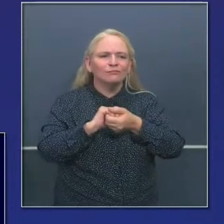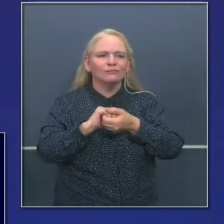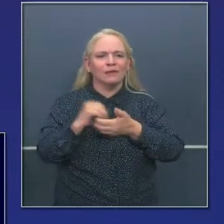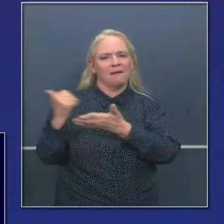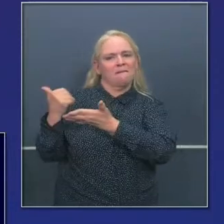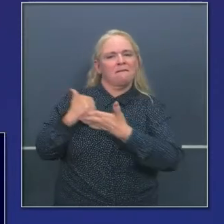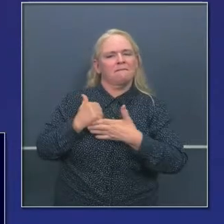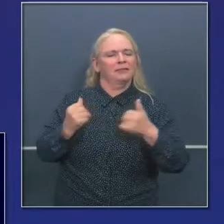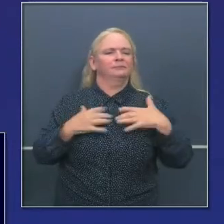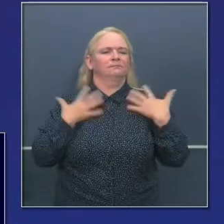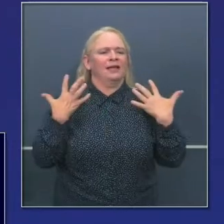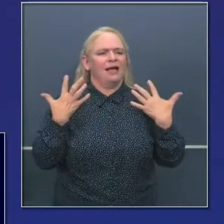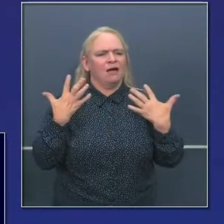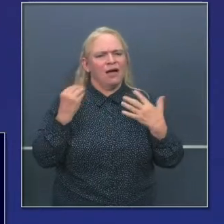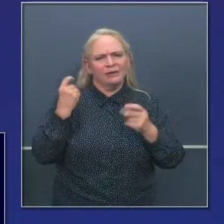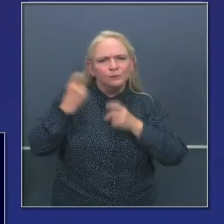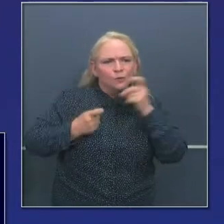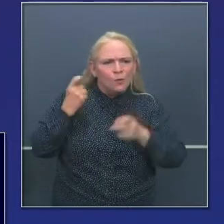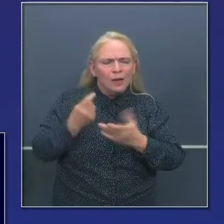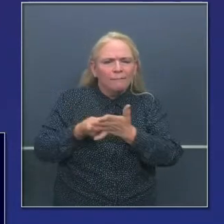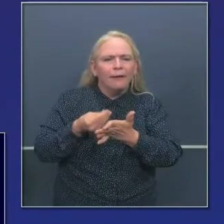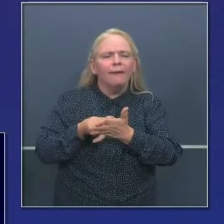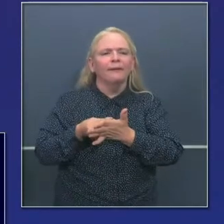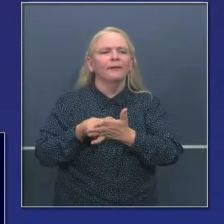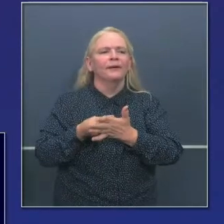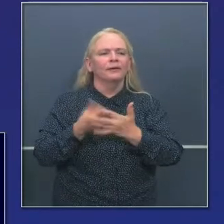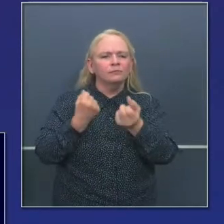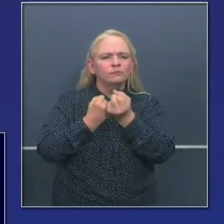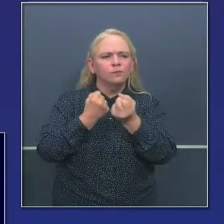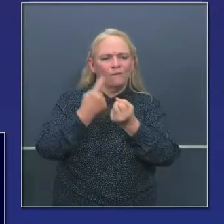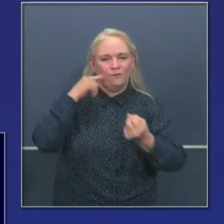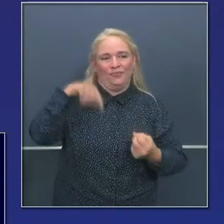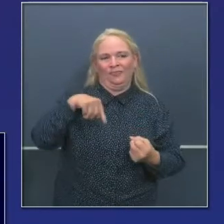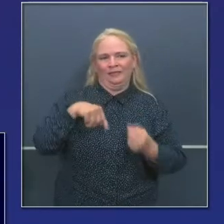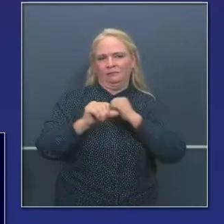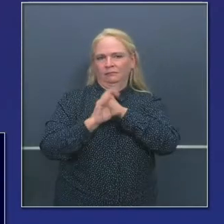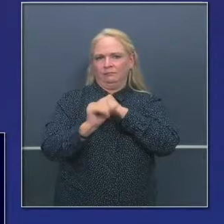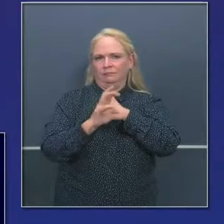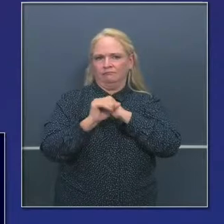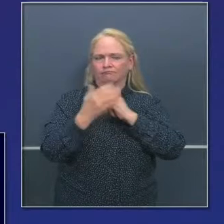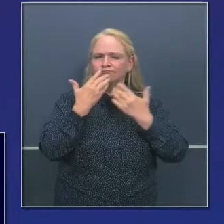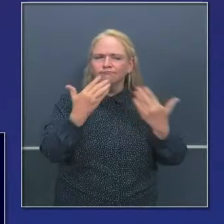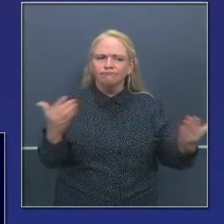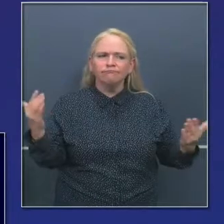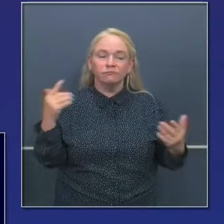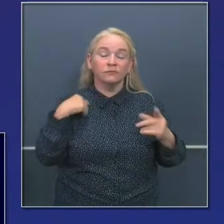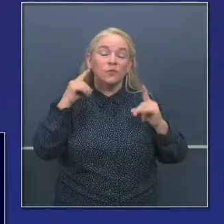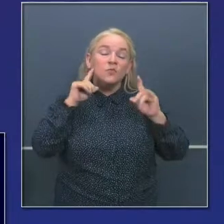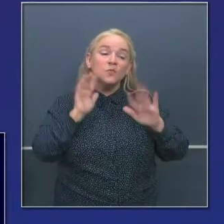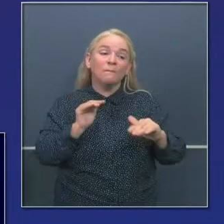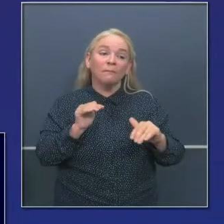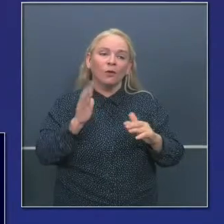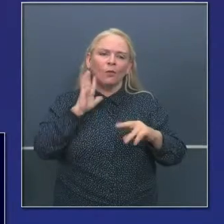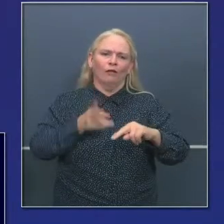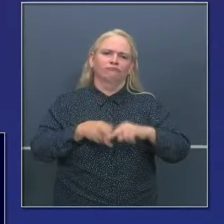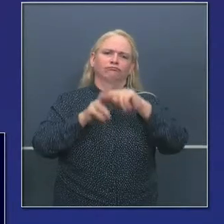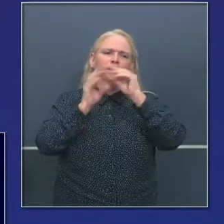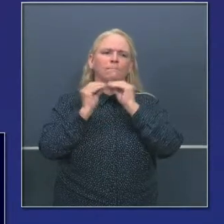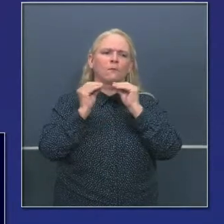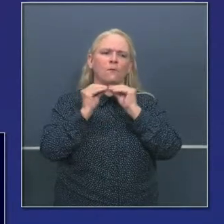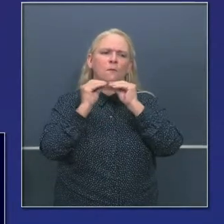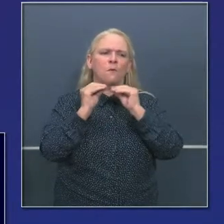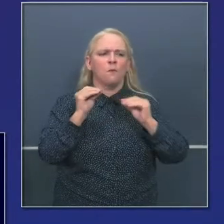for writing the checks and getting the in-kind contributions. We hope to grow this campaign. We hope to make it even